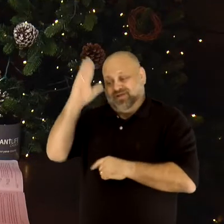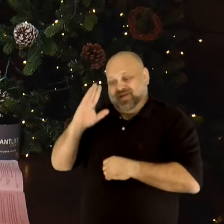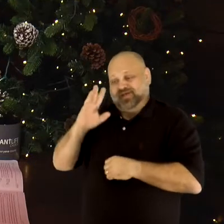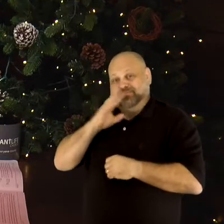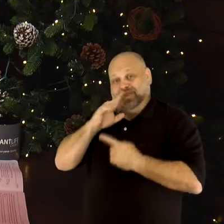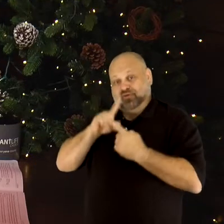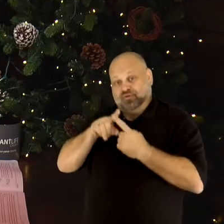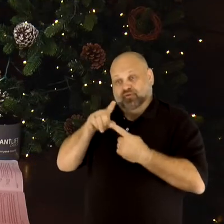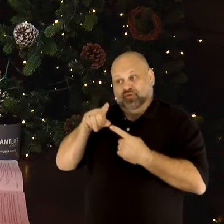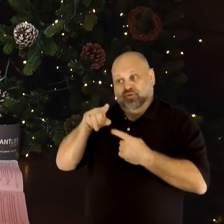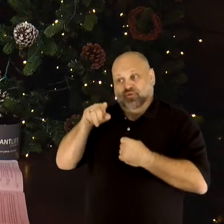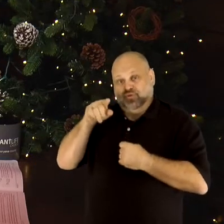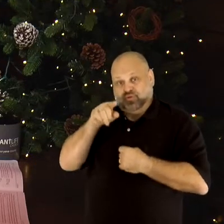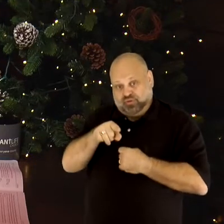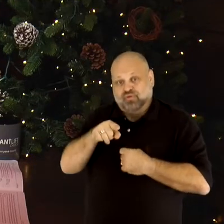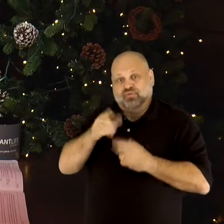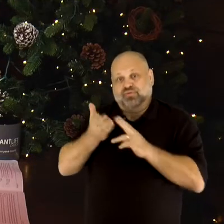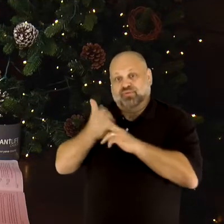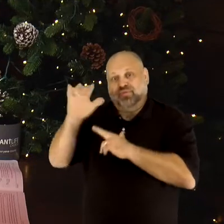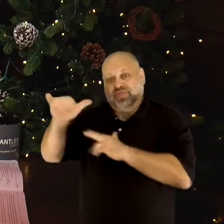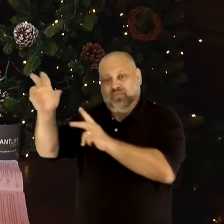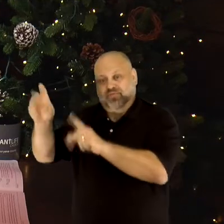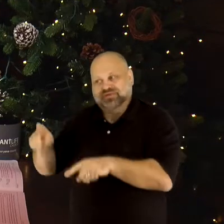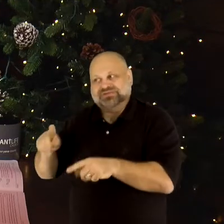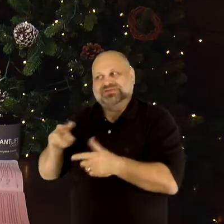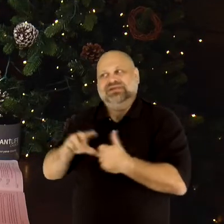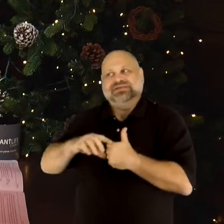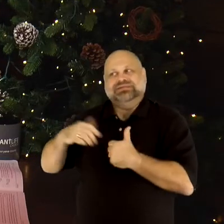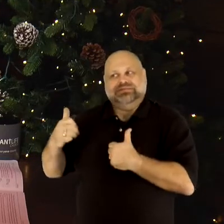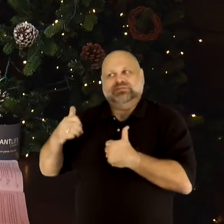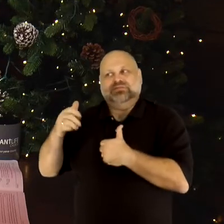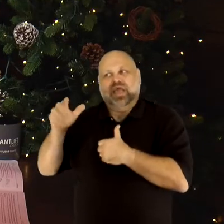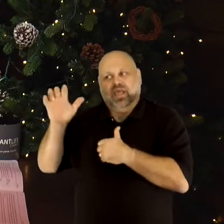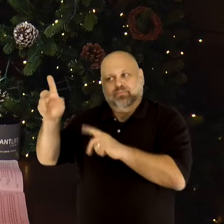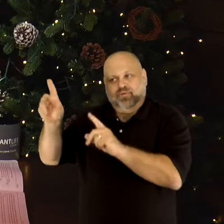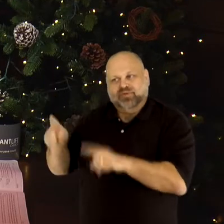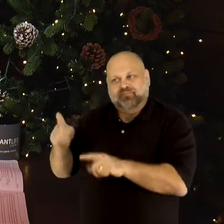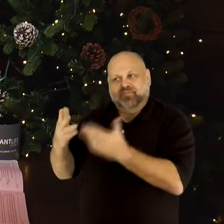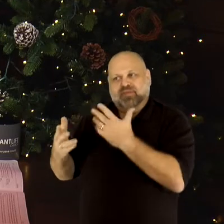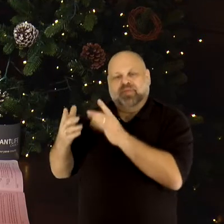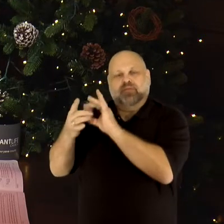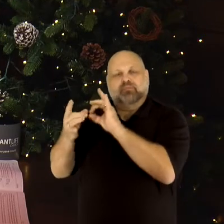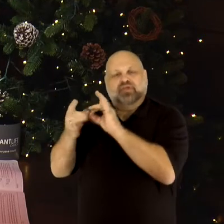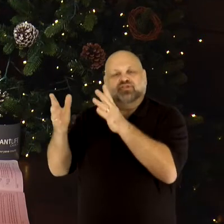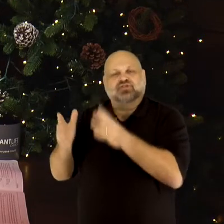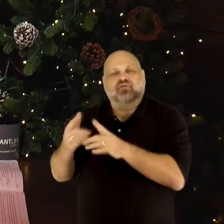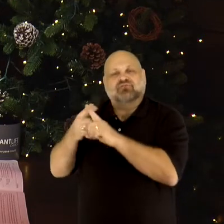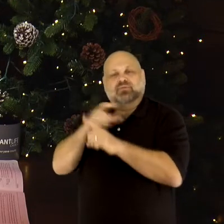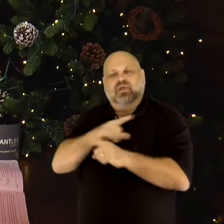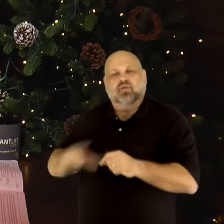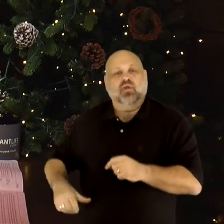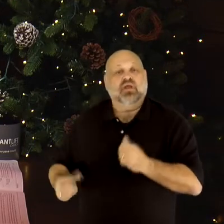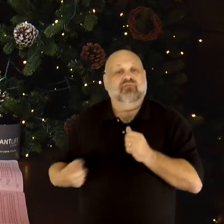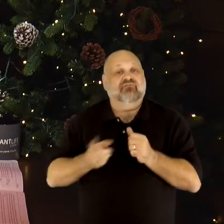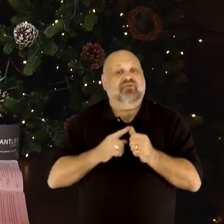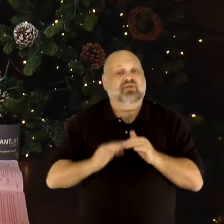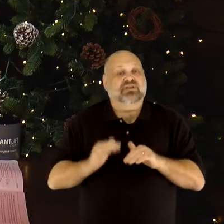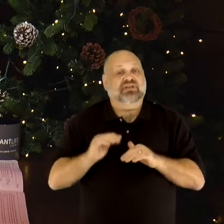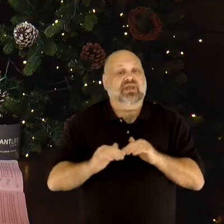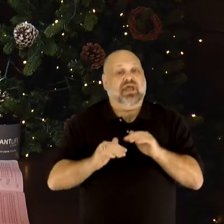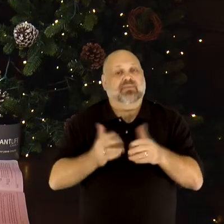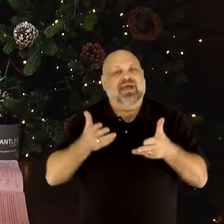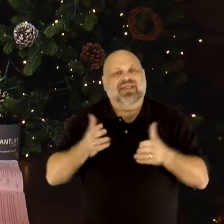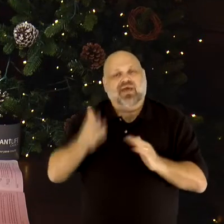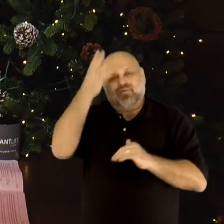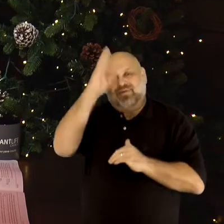in other words, that person might be a messenger of the Lord. So the first step is to allow God to conceive